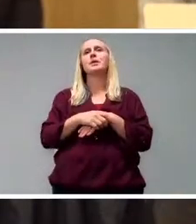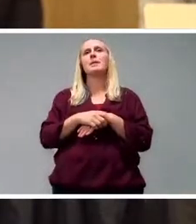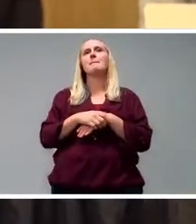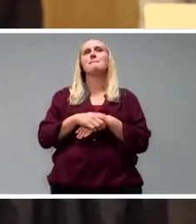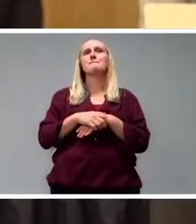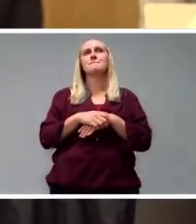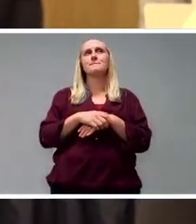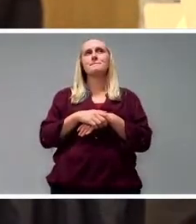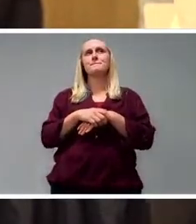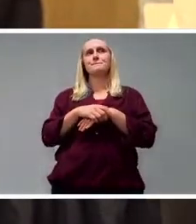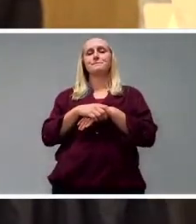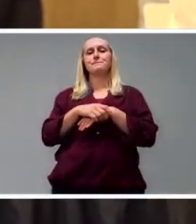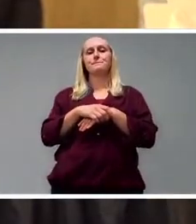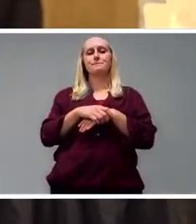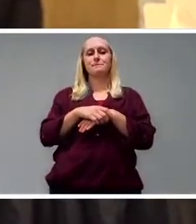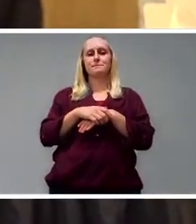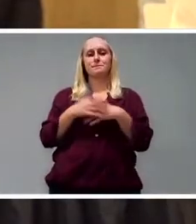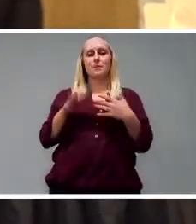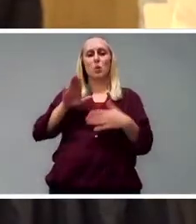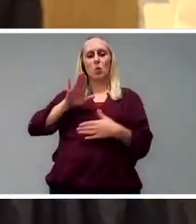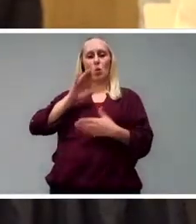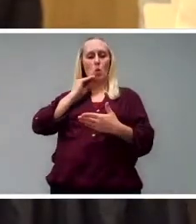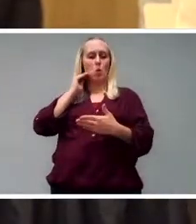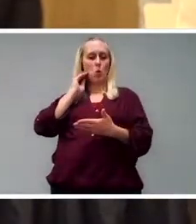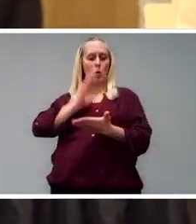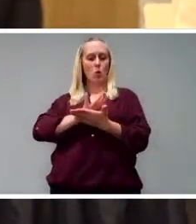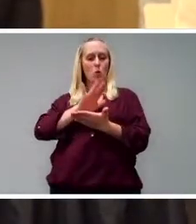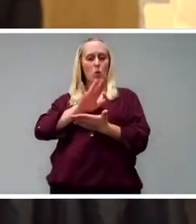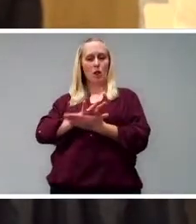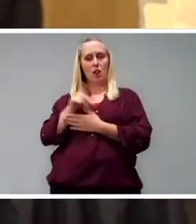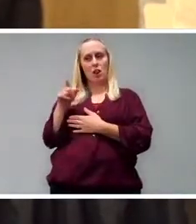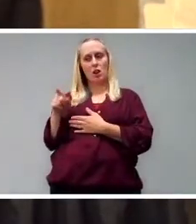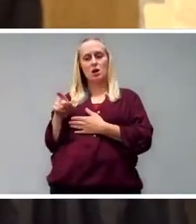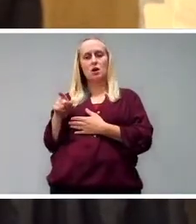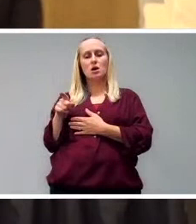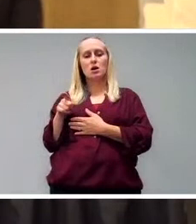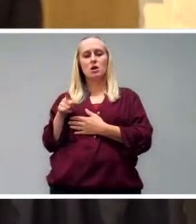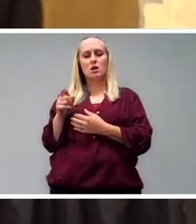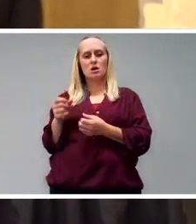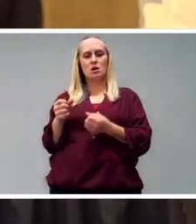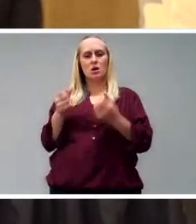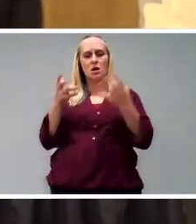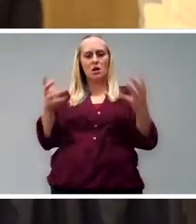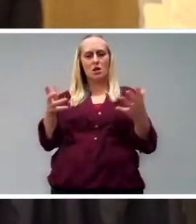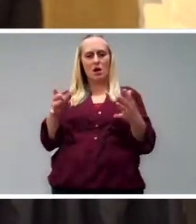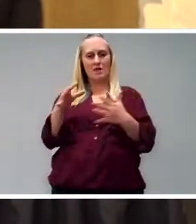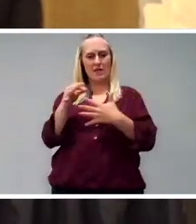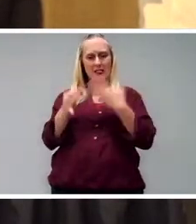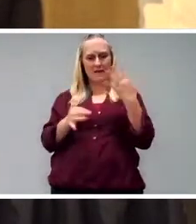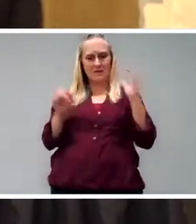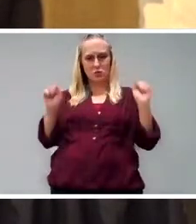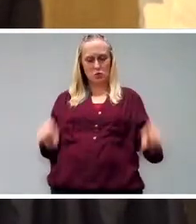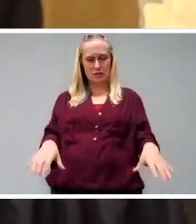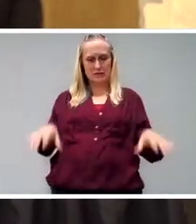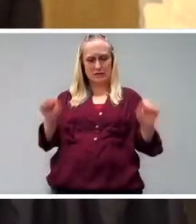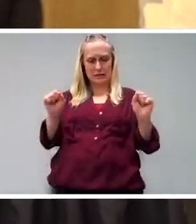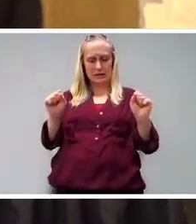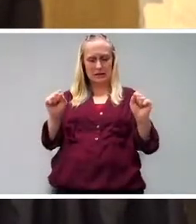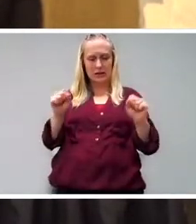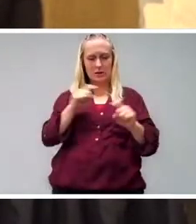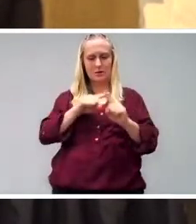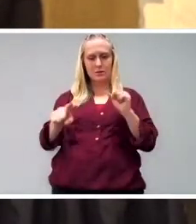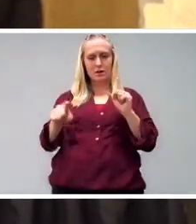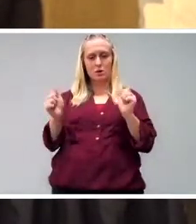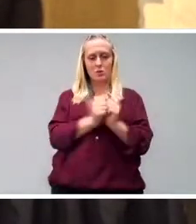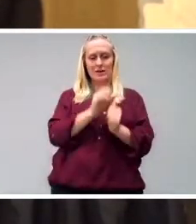Because at your homeschool, there's a lot of electives that you can take, but I think with CTEC, you